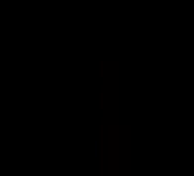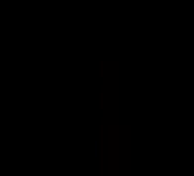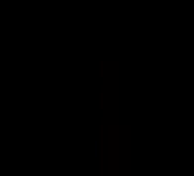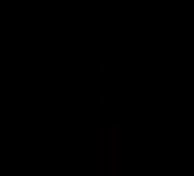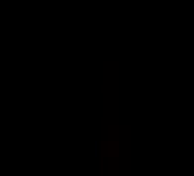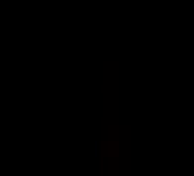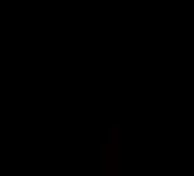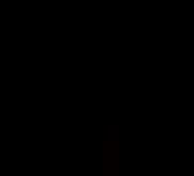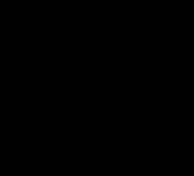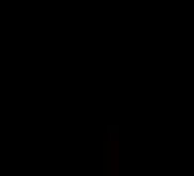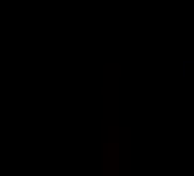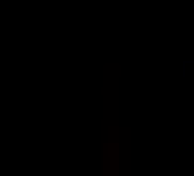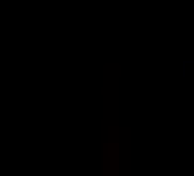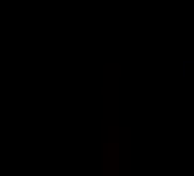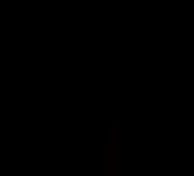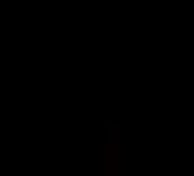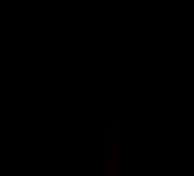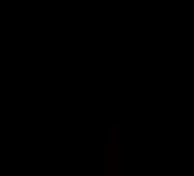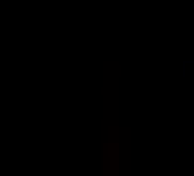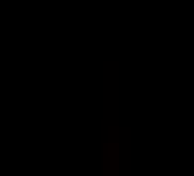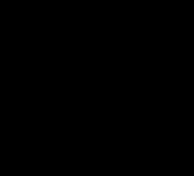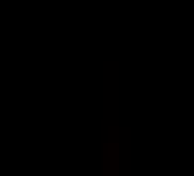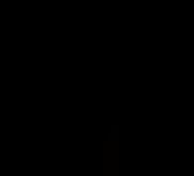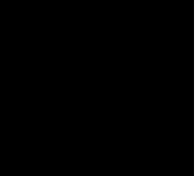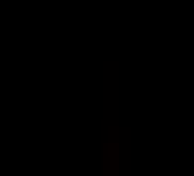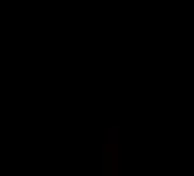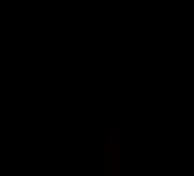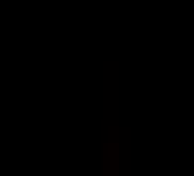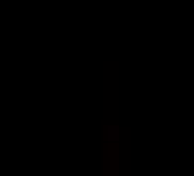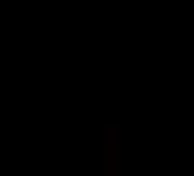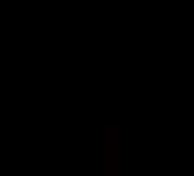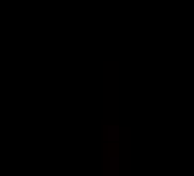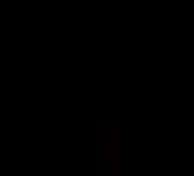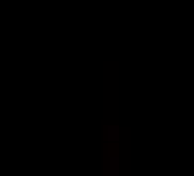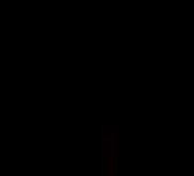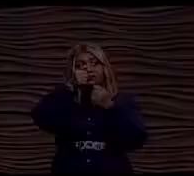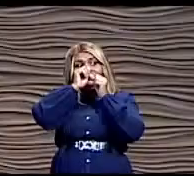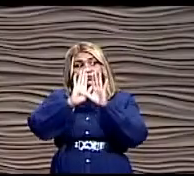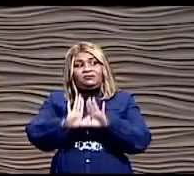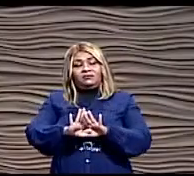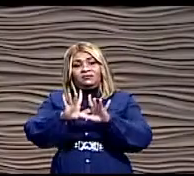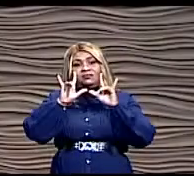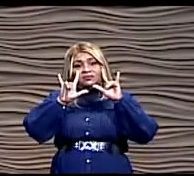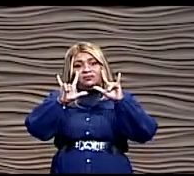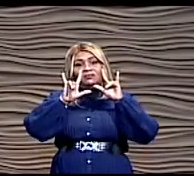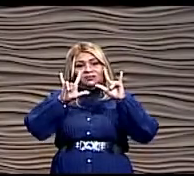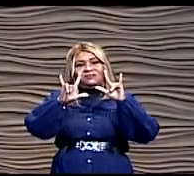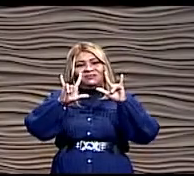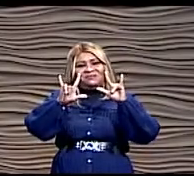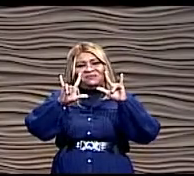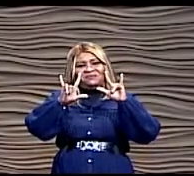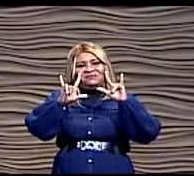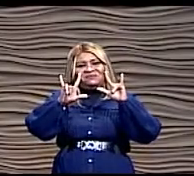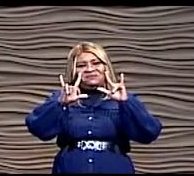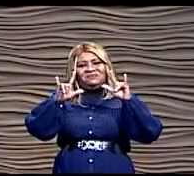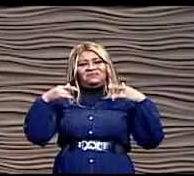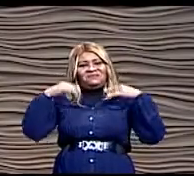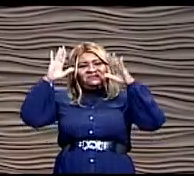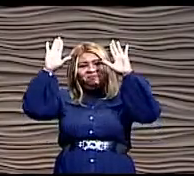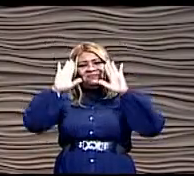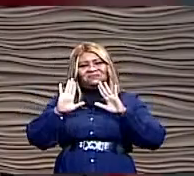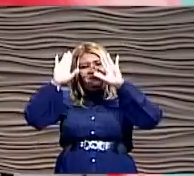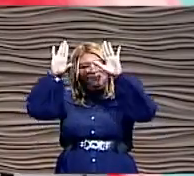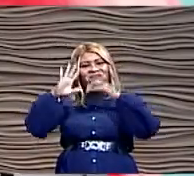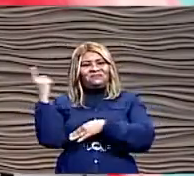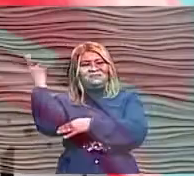Jesus, where there's no sunrise or sunset. God bless you. I love you, church. Have a great, great day.